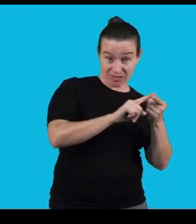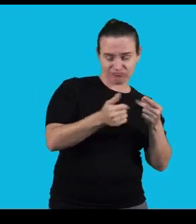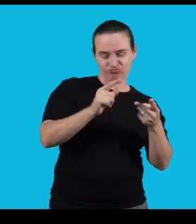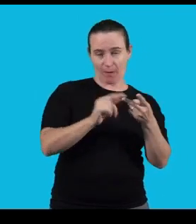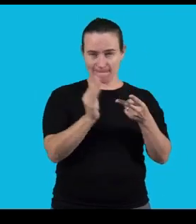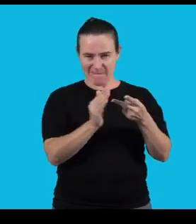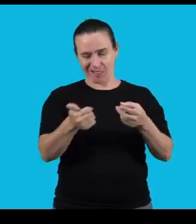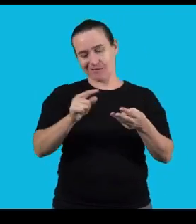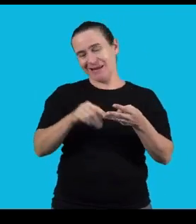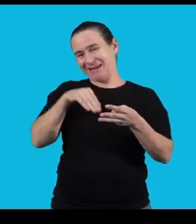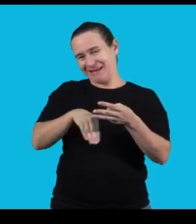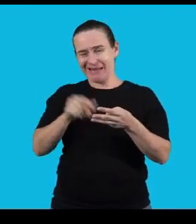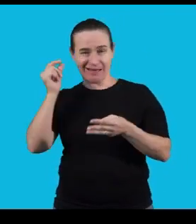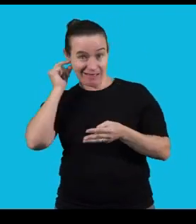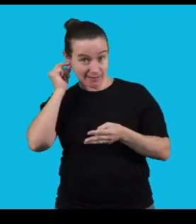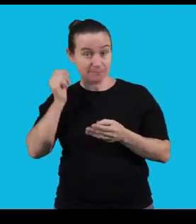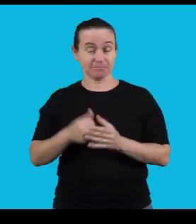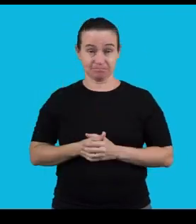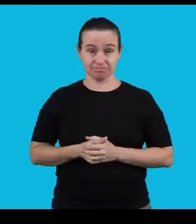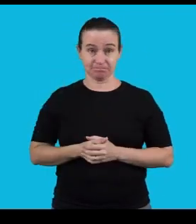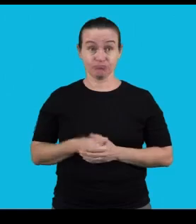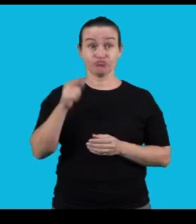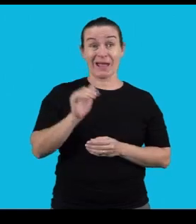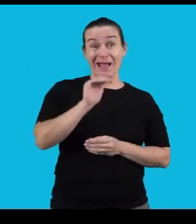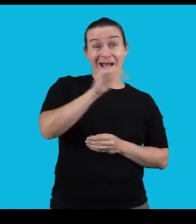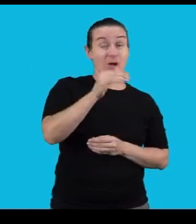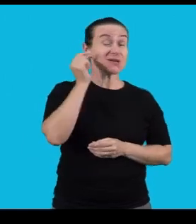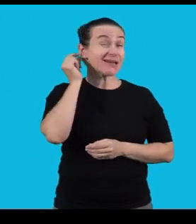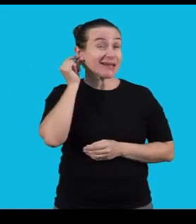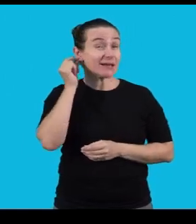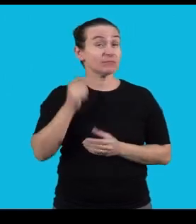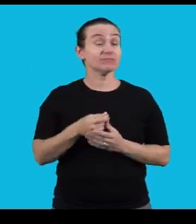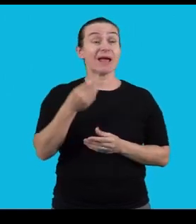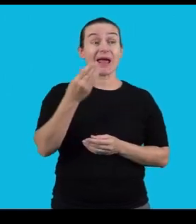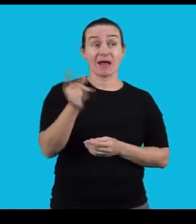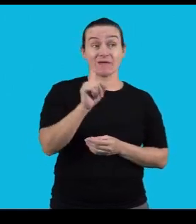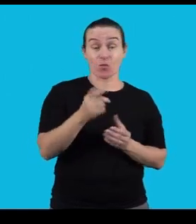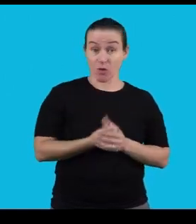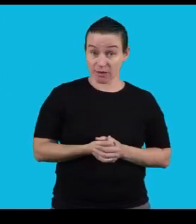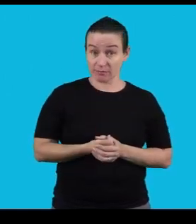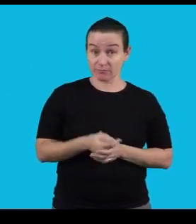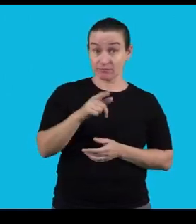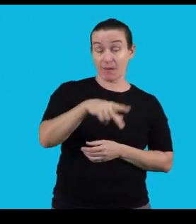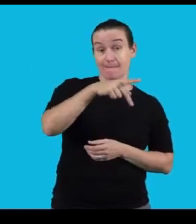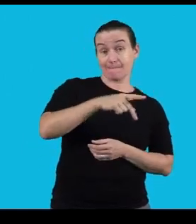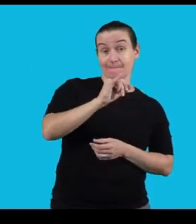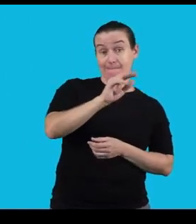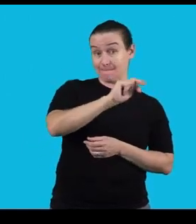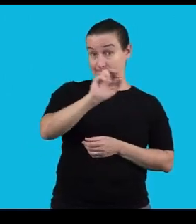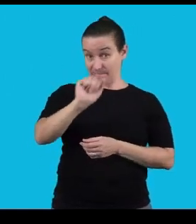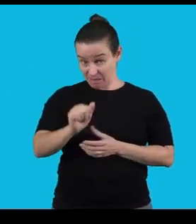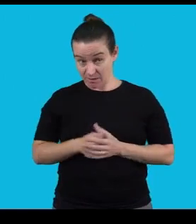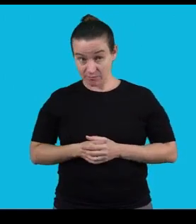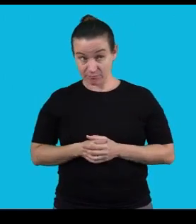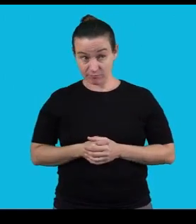outer ear, the middle ear, and the inner ear. The outer ear is made up basically of